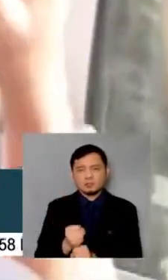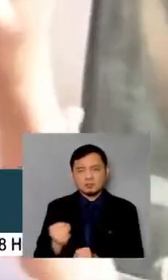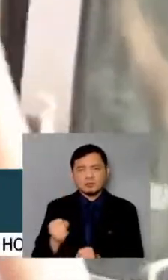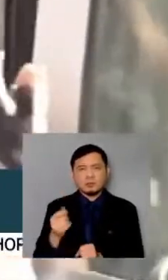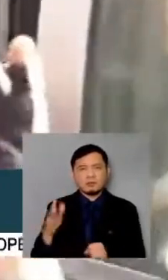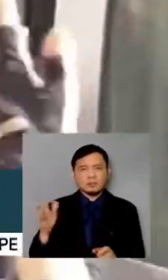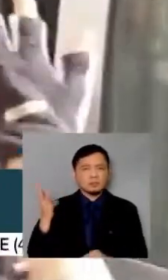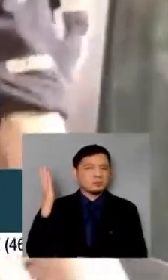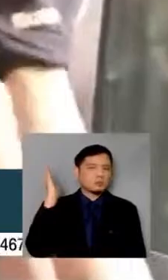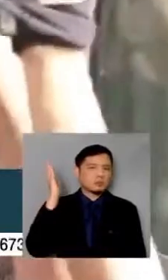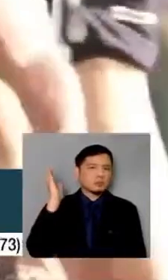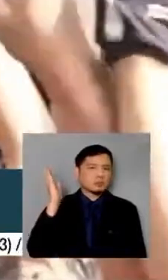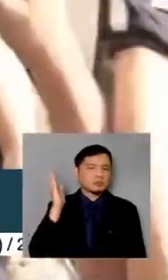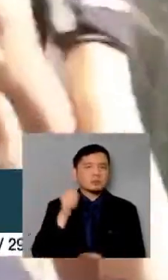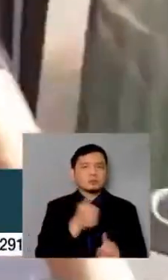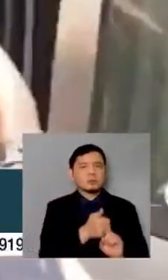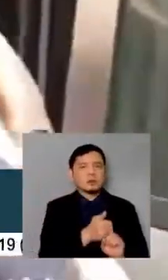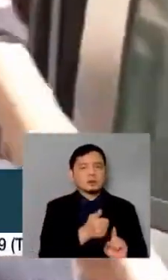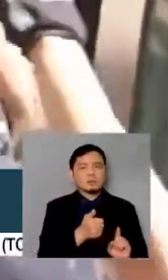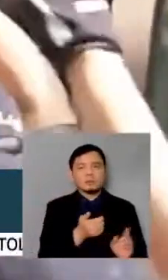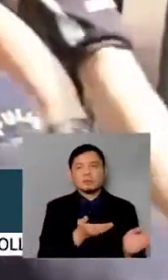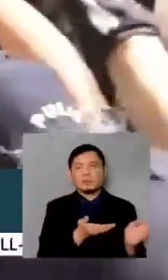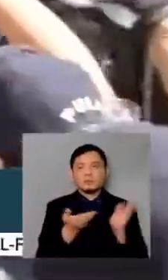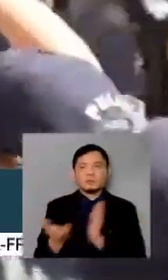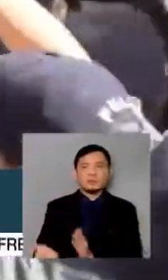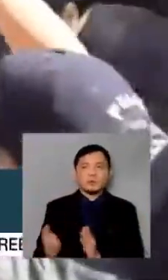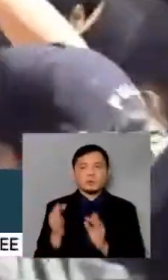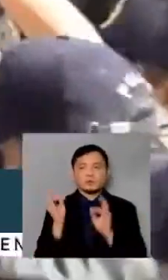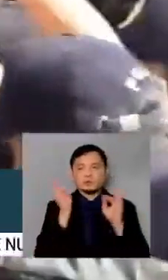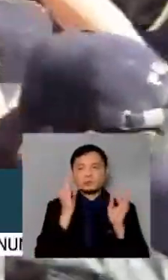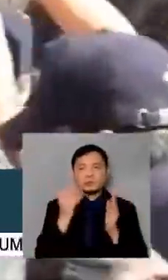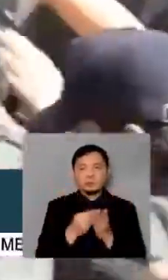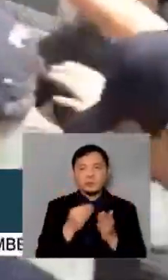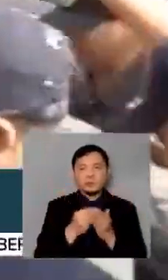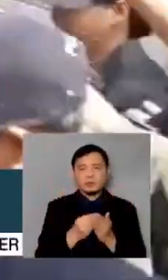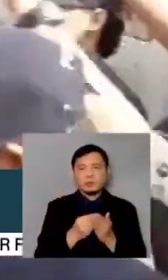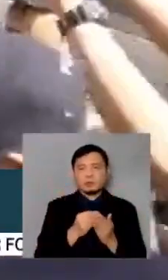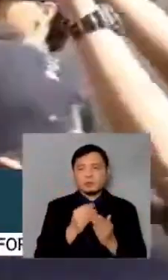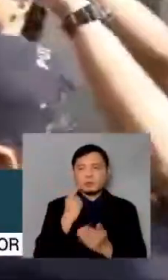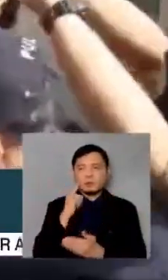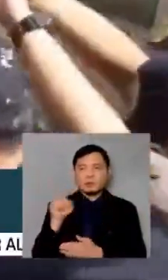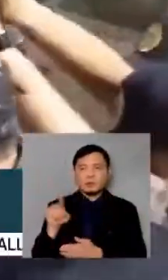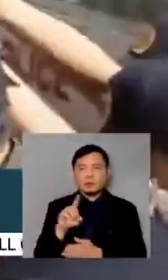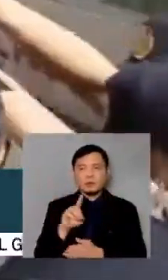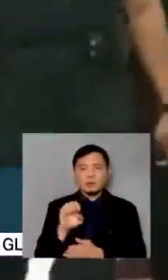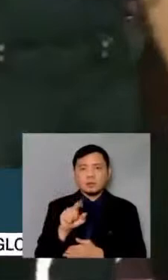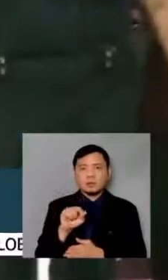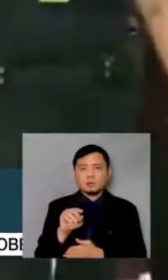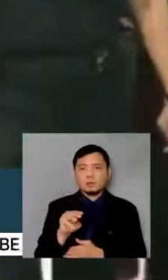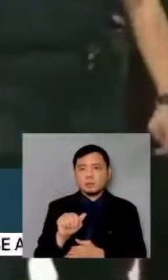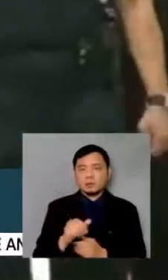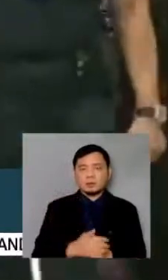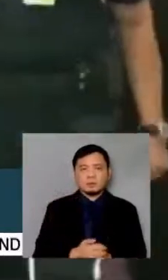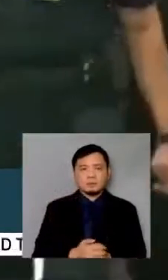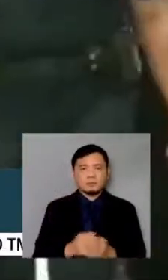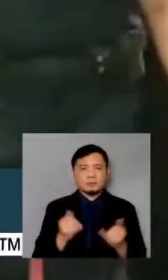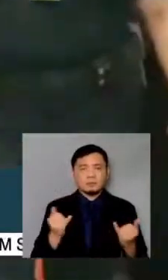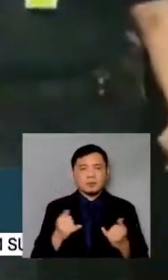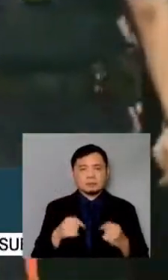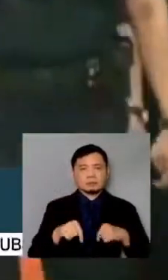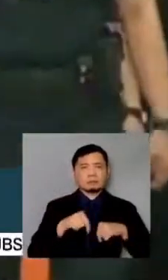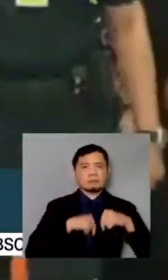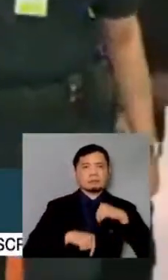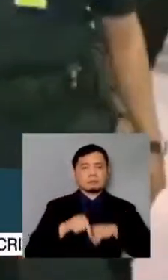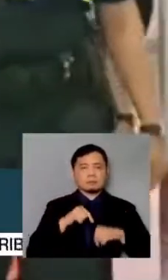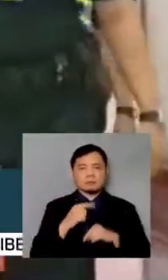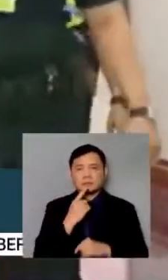who brought drug money to the home of De Lima. Now he is walking back his allegations, also apologizing to the senator, who